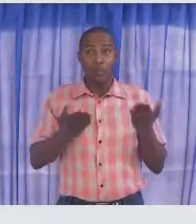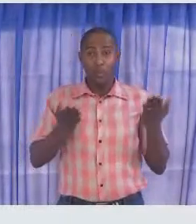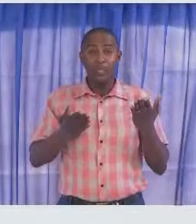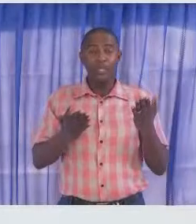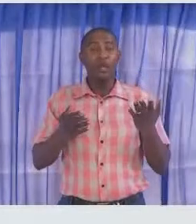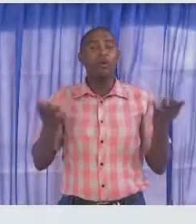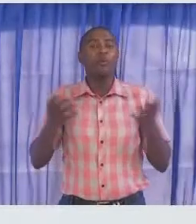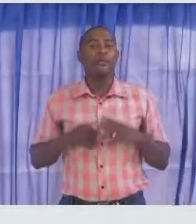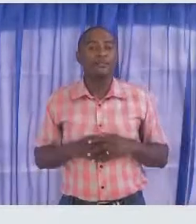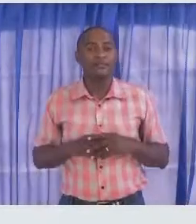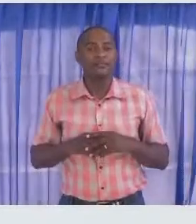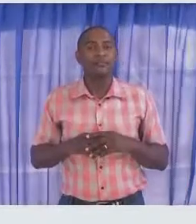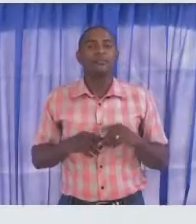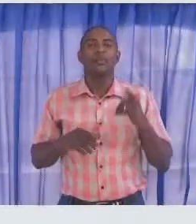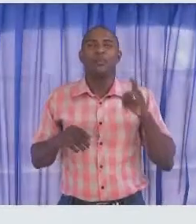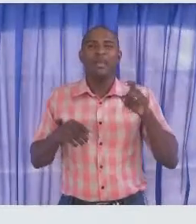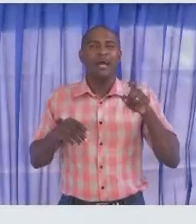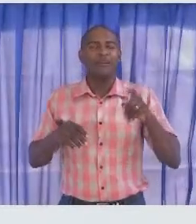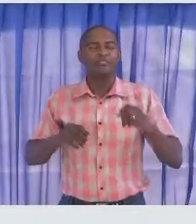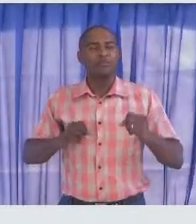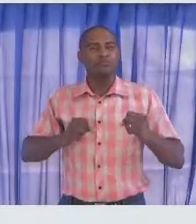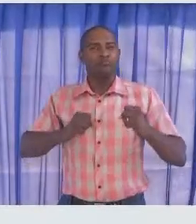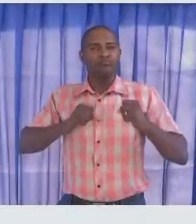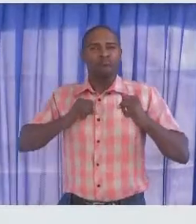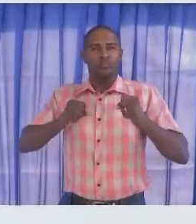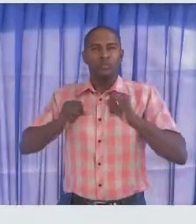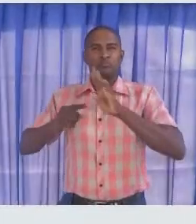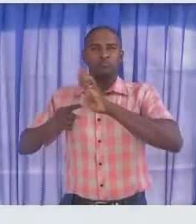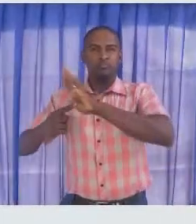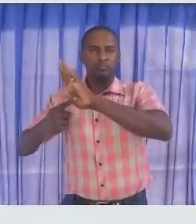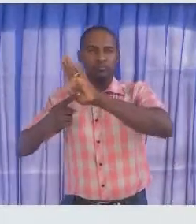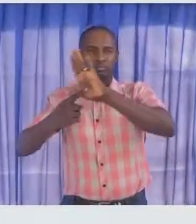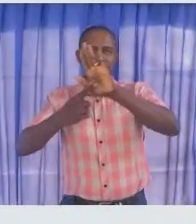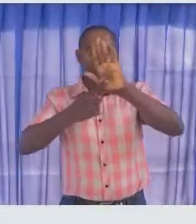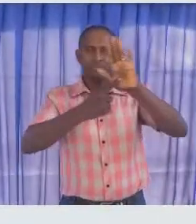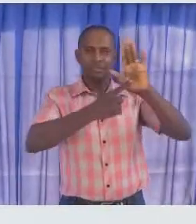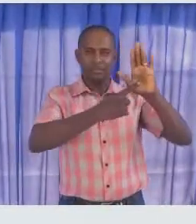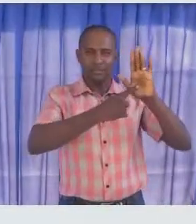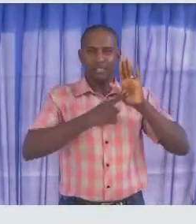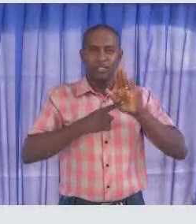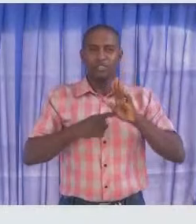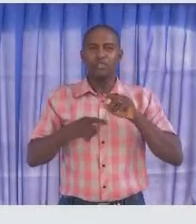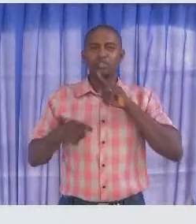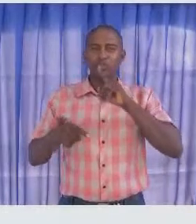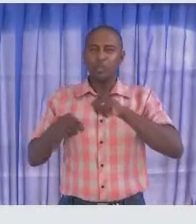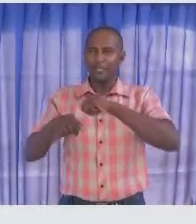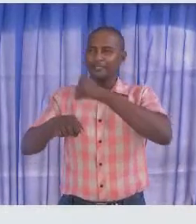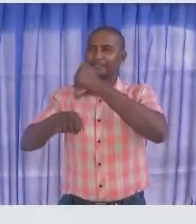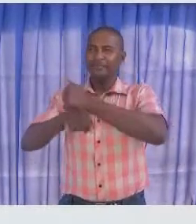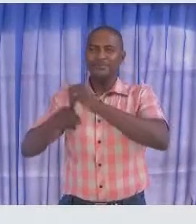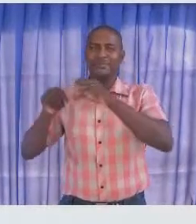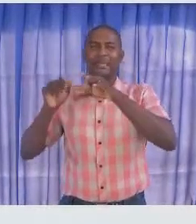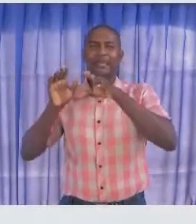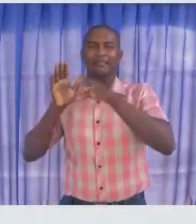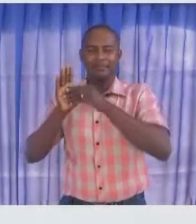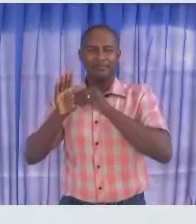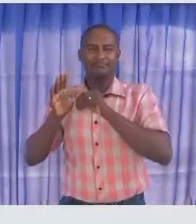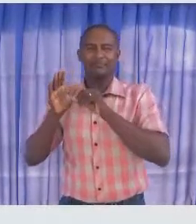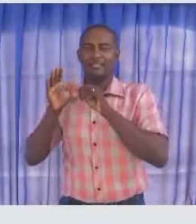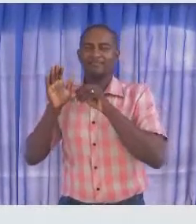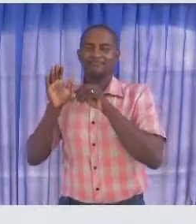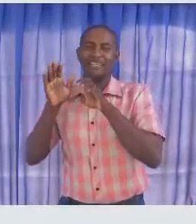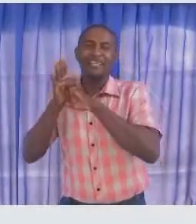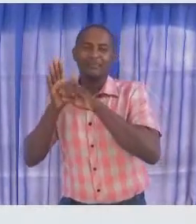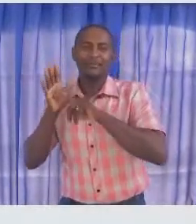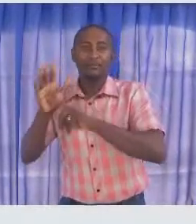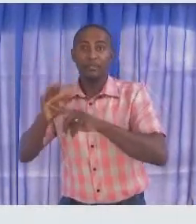poised to be dominant change agent. Because here you do not have any